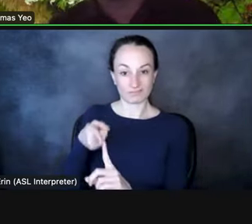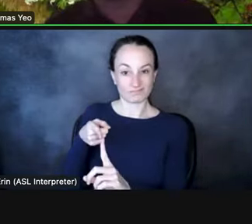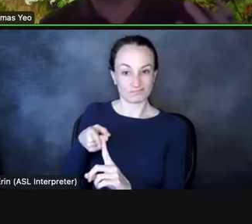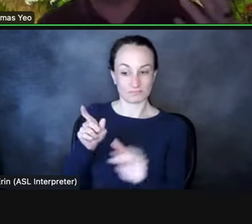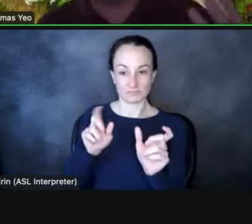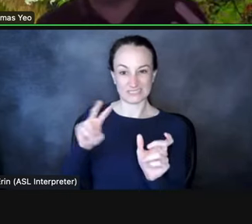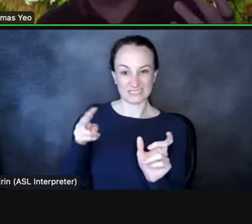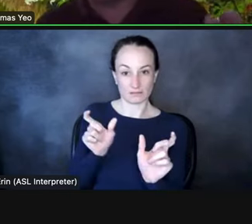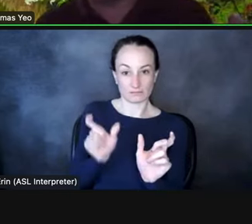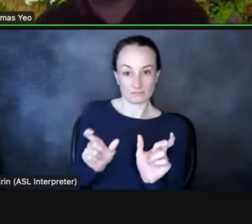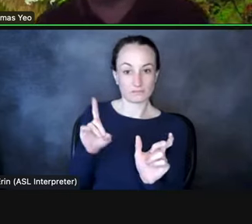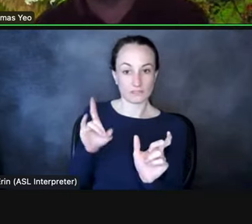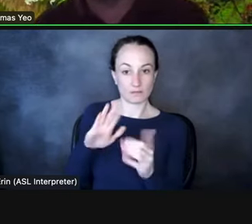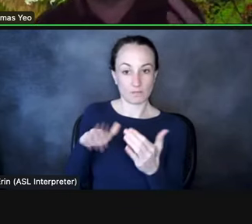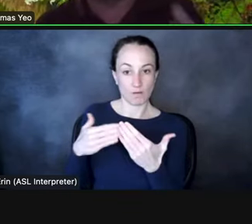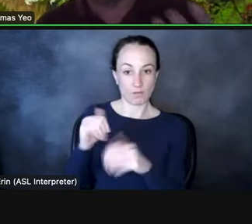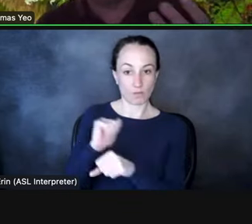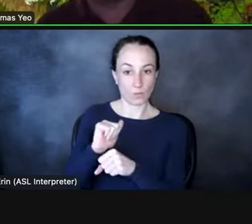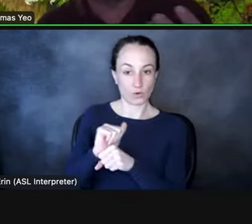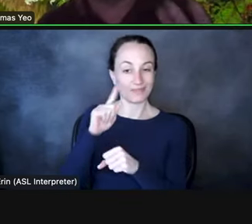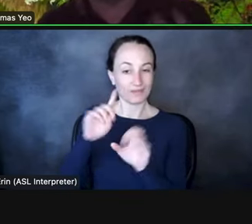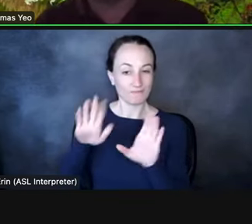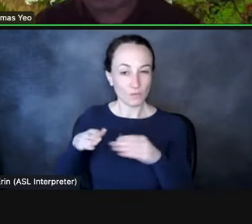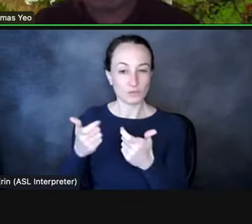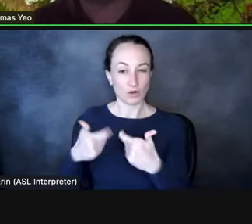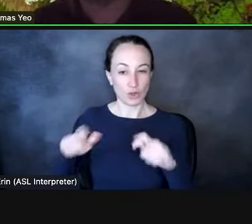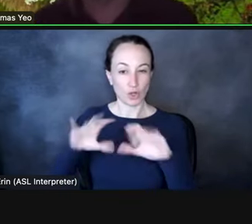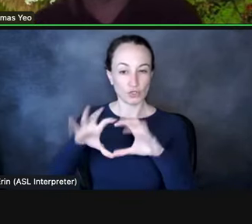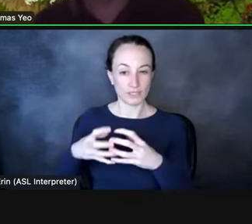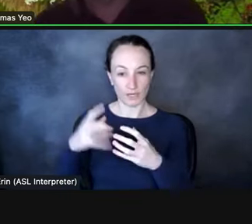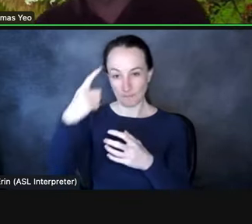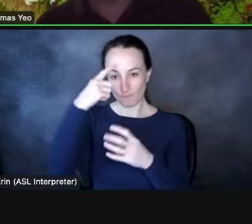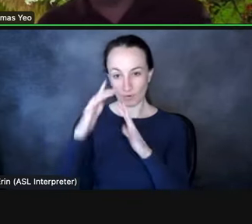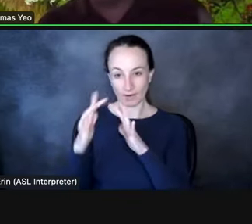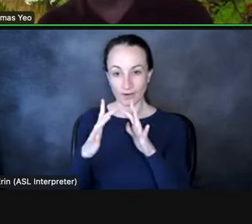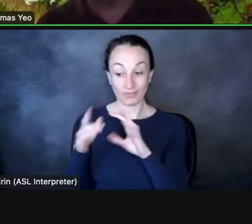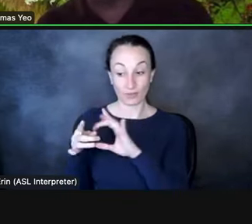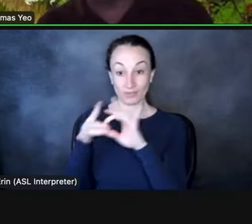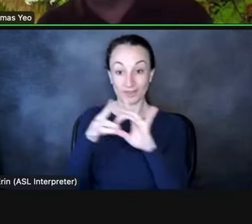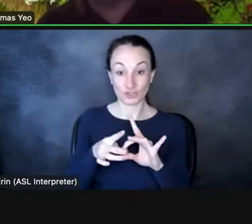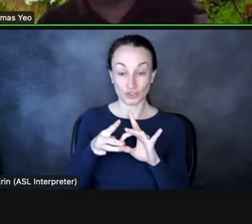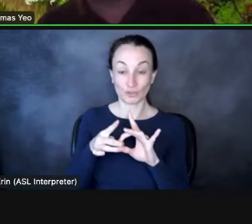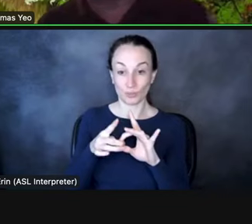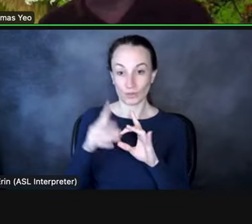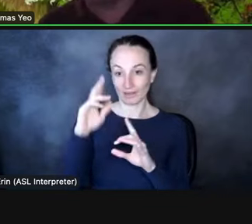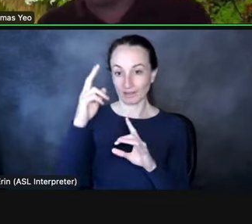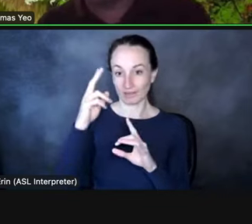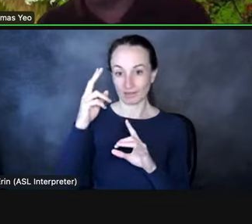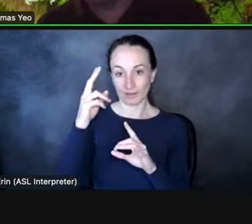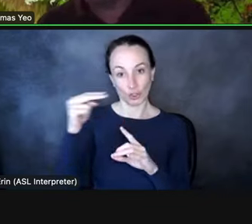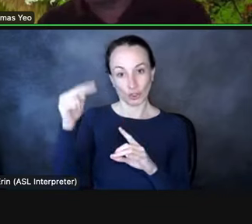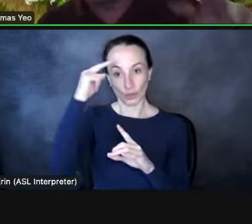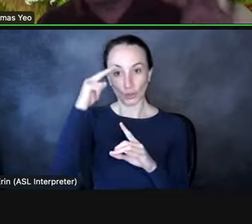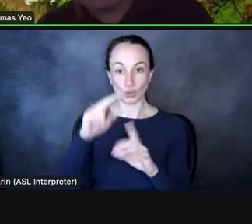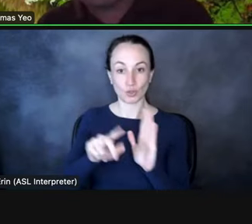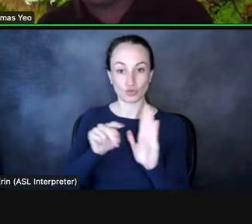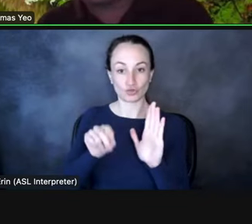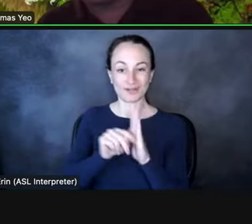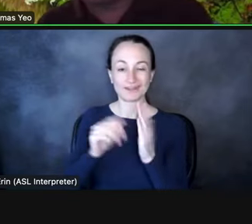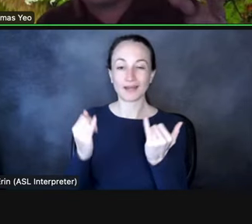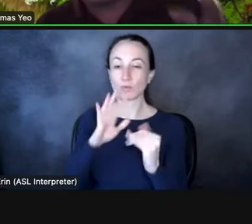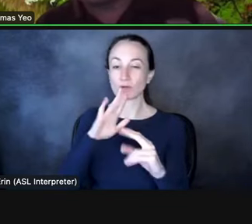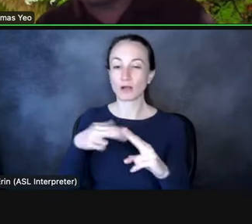focus on large-scale brain networks, right, and their relationship with behavioral traits. I'll now talk about biophysical modeling to